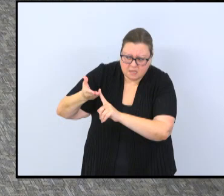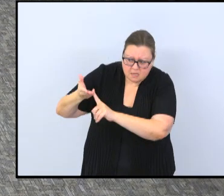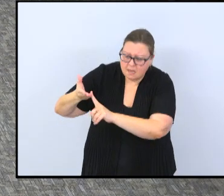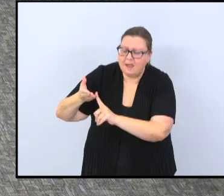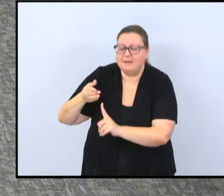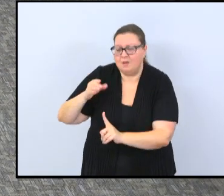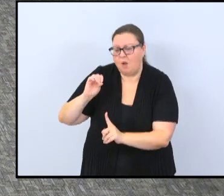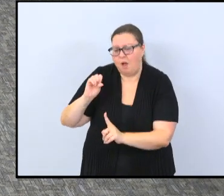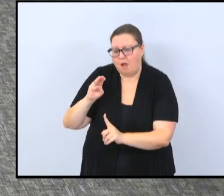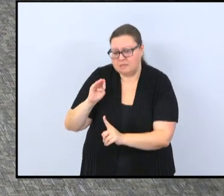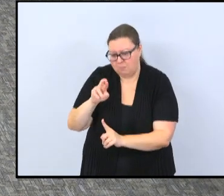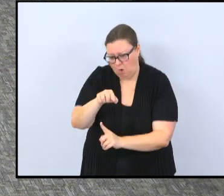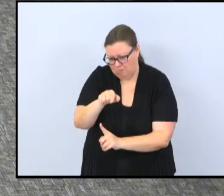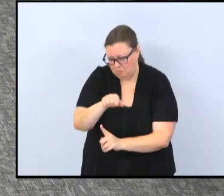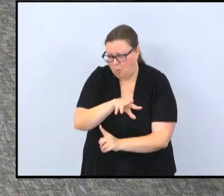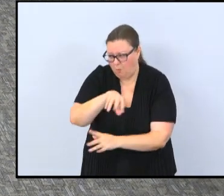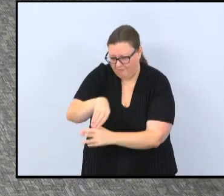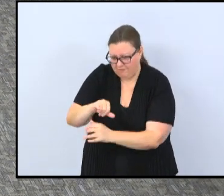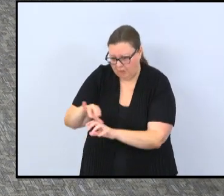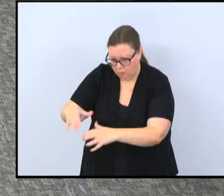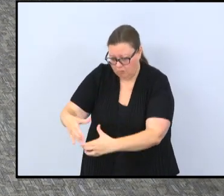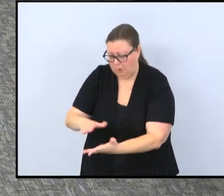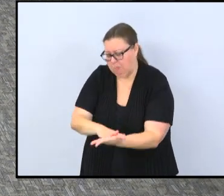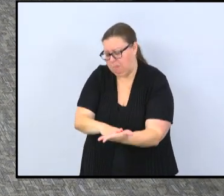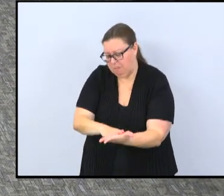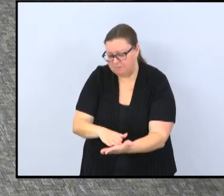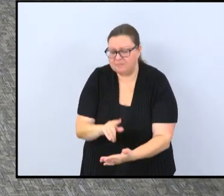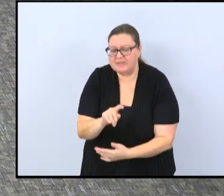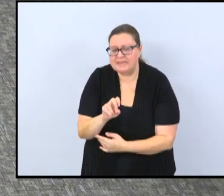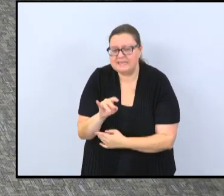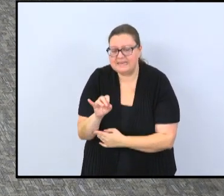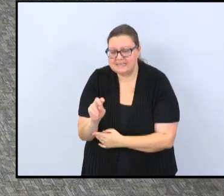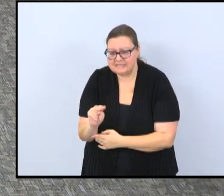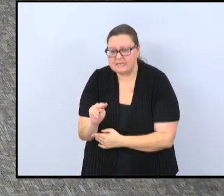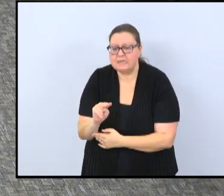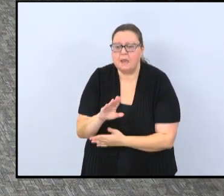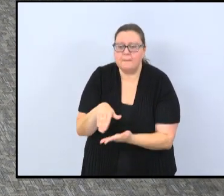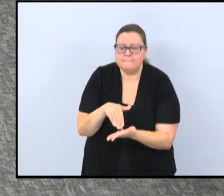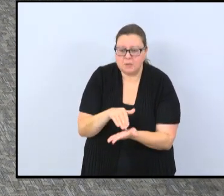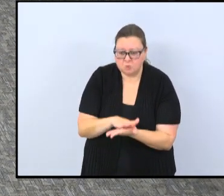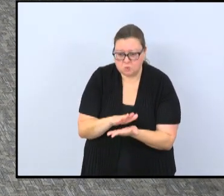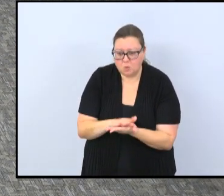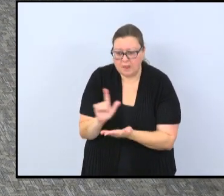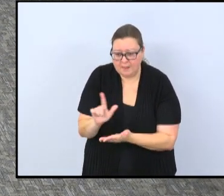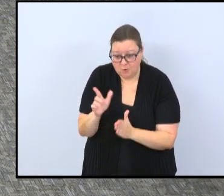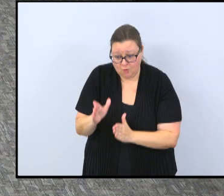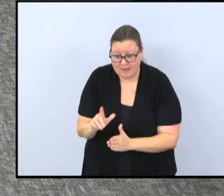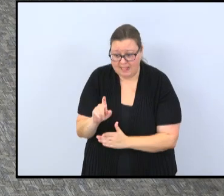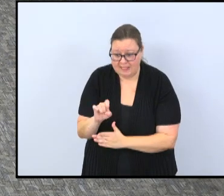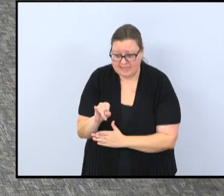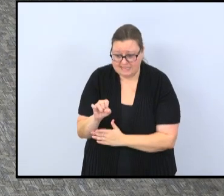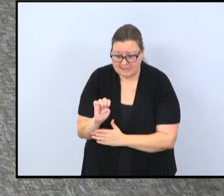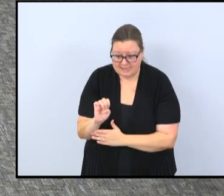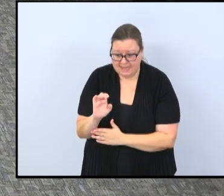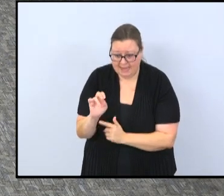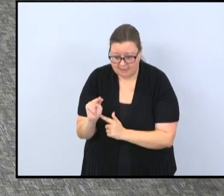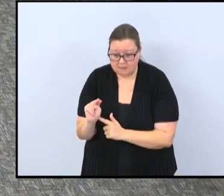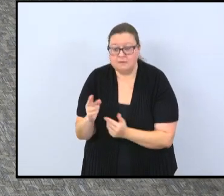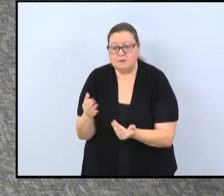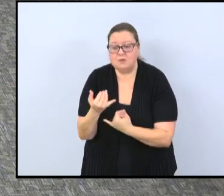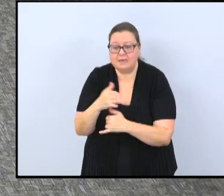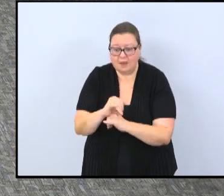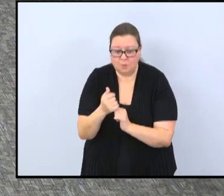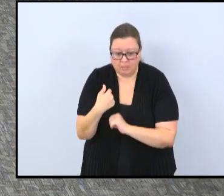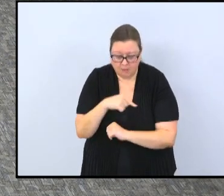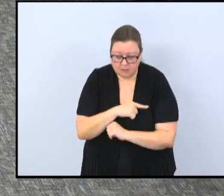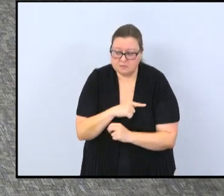So we do want to say a special thank you to Tennyson Middle School librarian Leslie Cannon, who is here with us this evening, and teacher